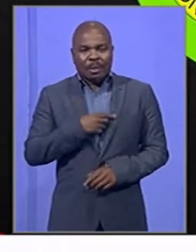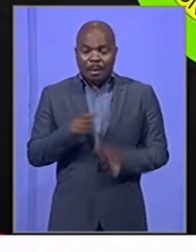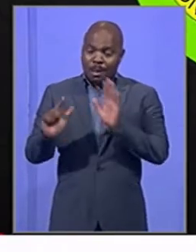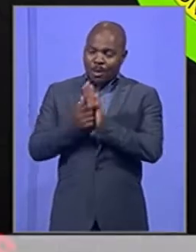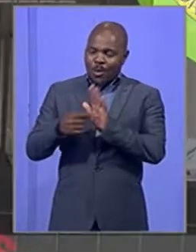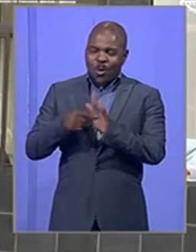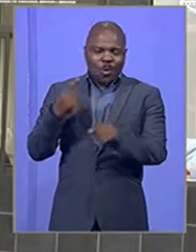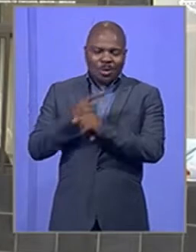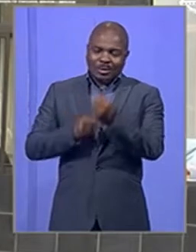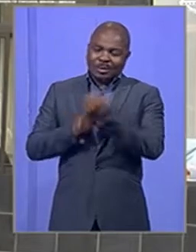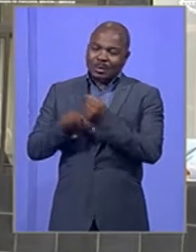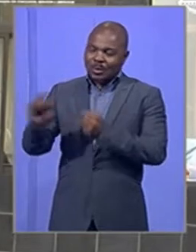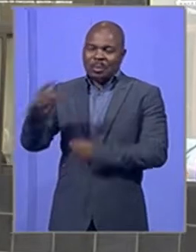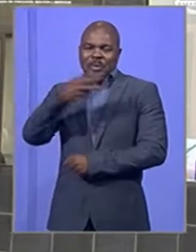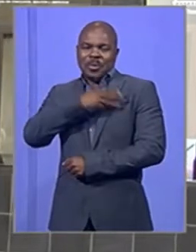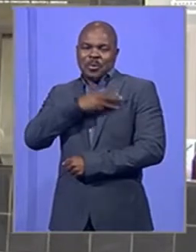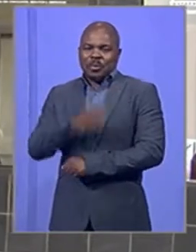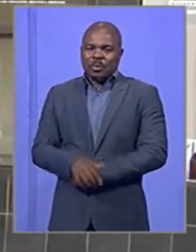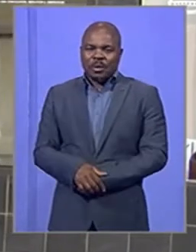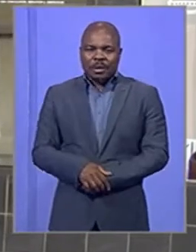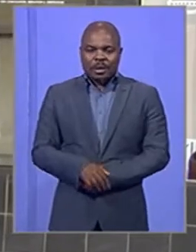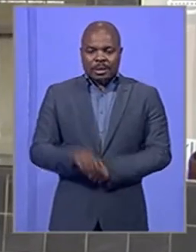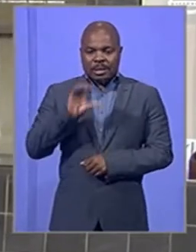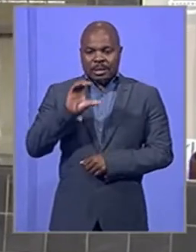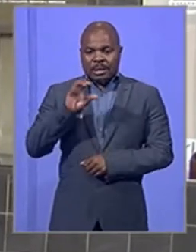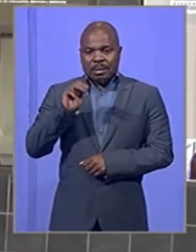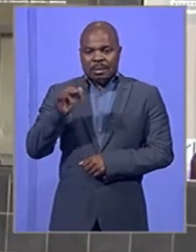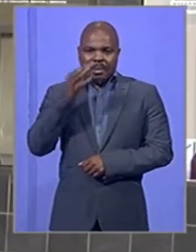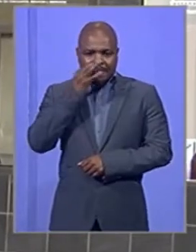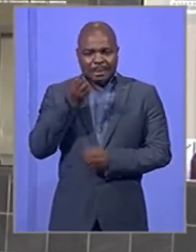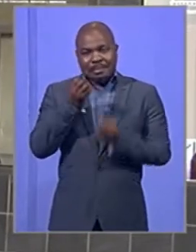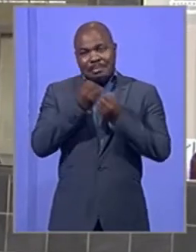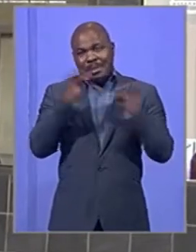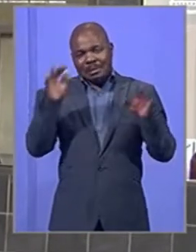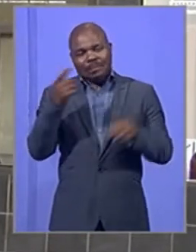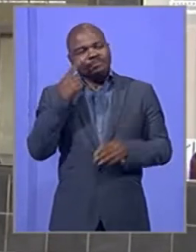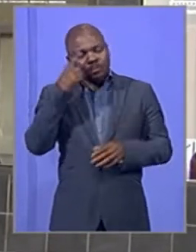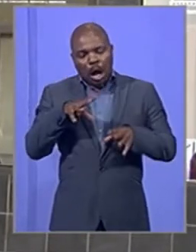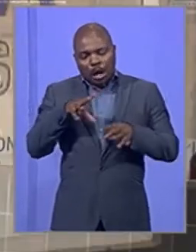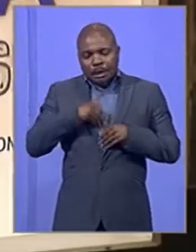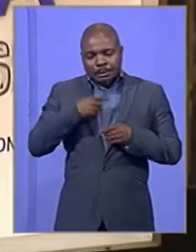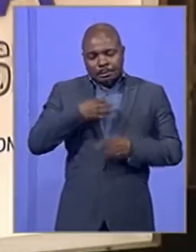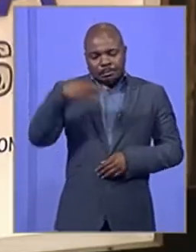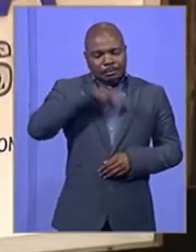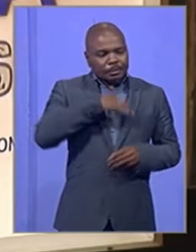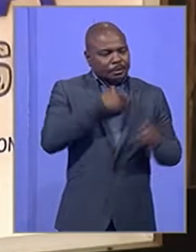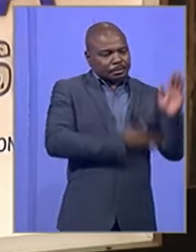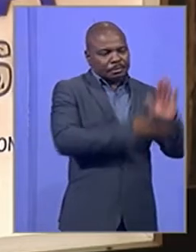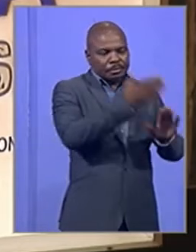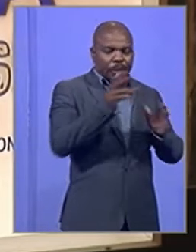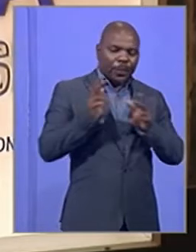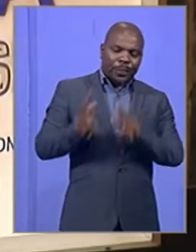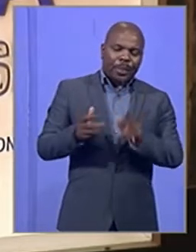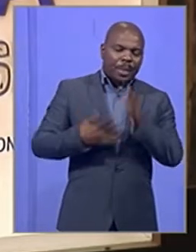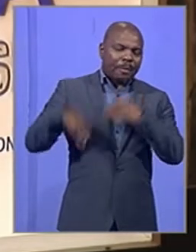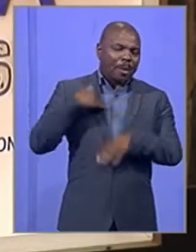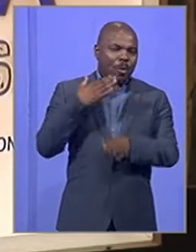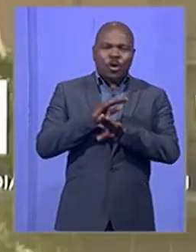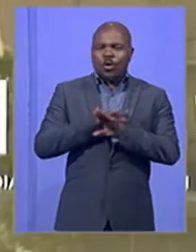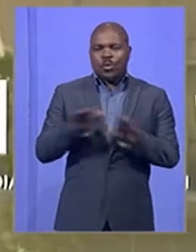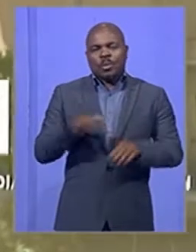favors them. CCMA e re basebetsi ba bangata ba kgetha ho fuwa ditlhapiso ka lebaka la mathata ditjhelete ho ena le ho kgutlela